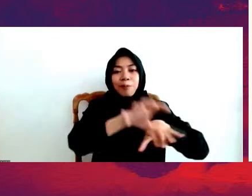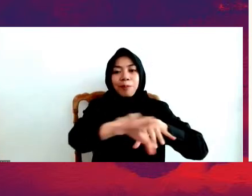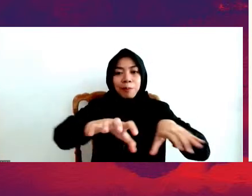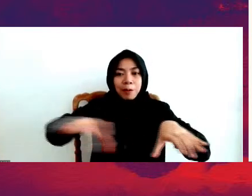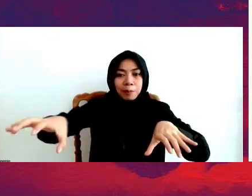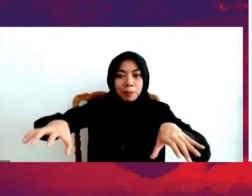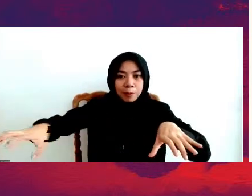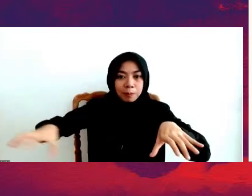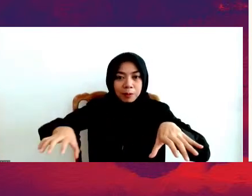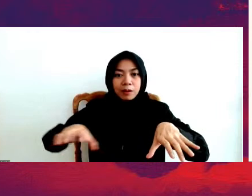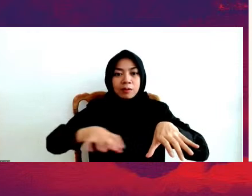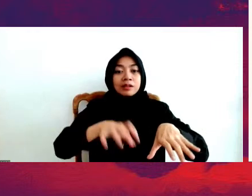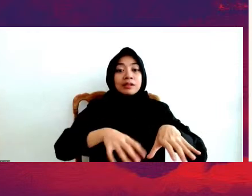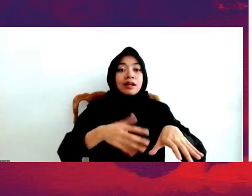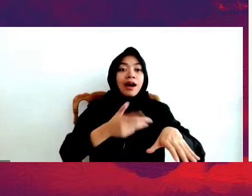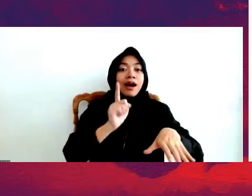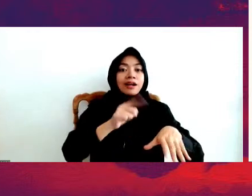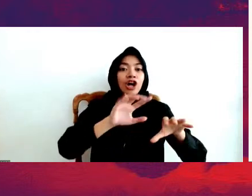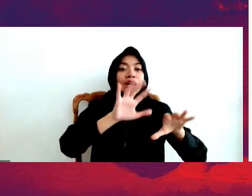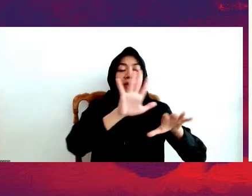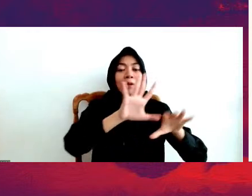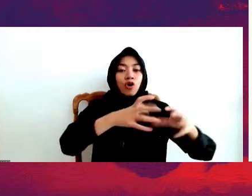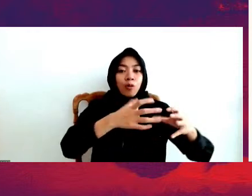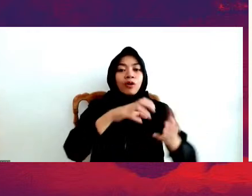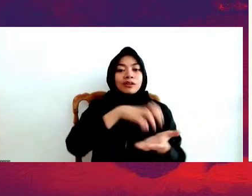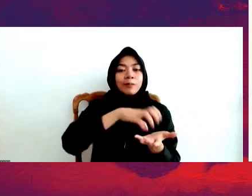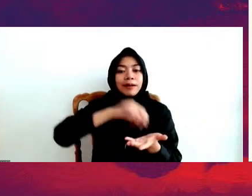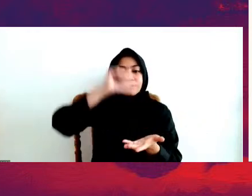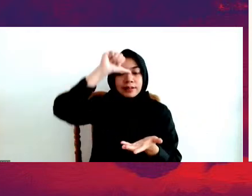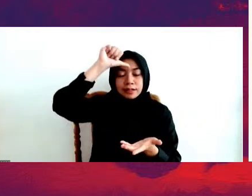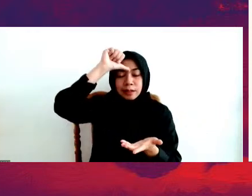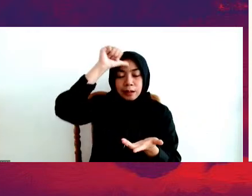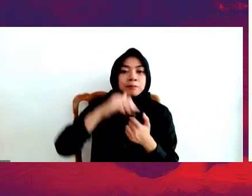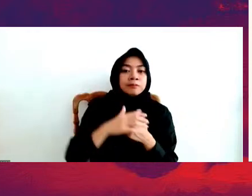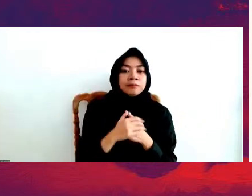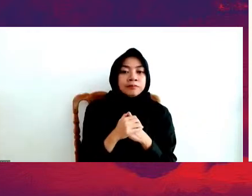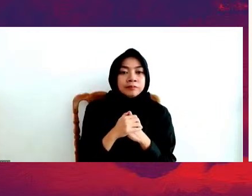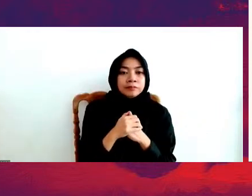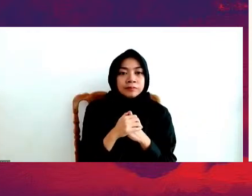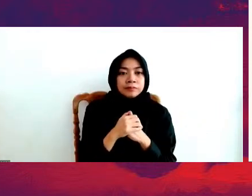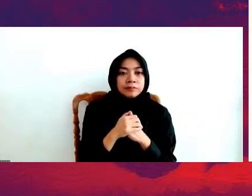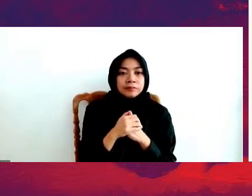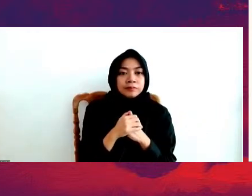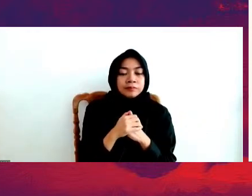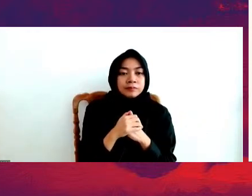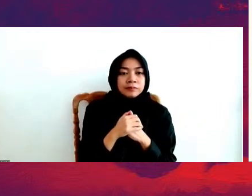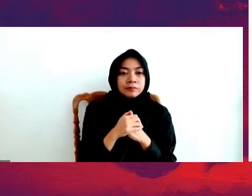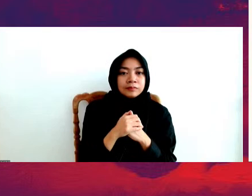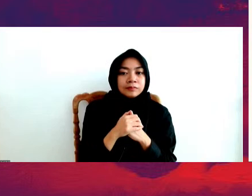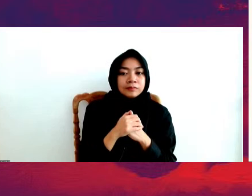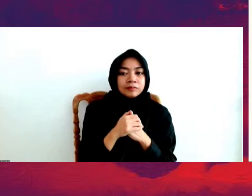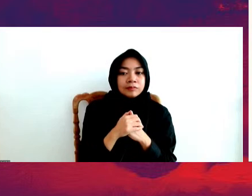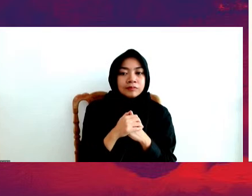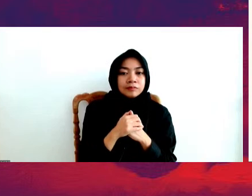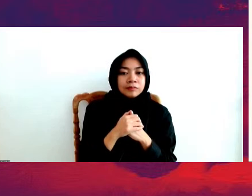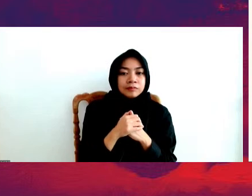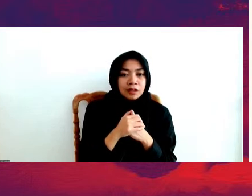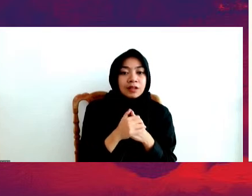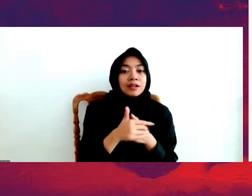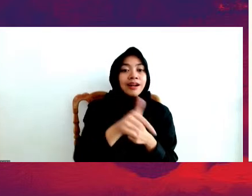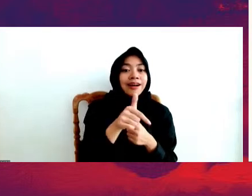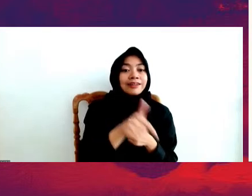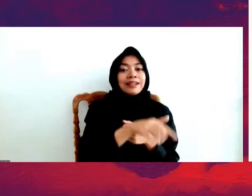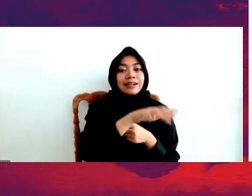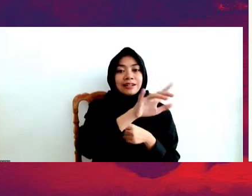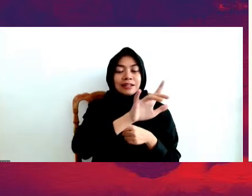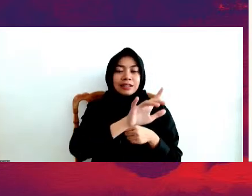categories in India. And what we found is that collectively, these 41 countries, which